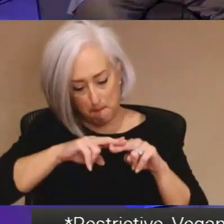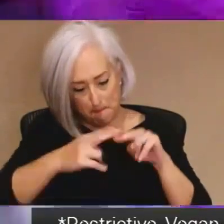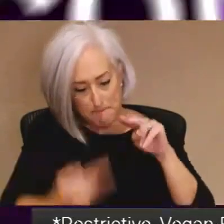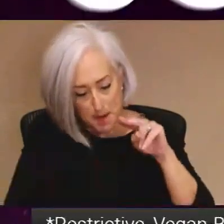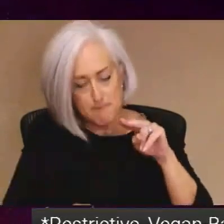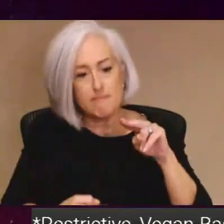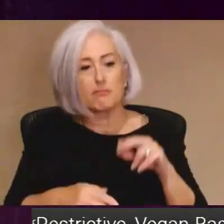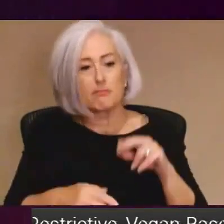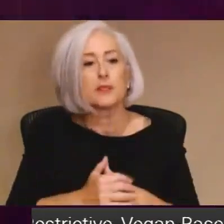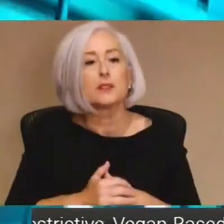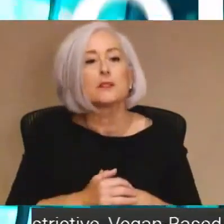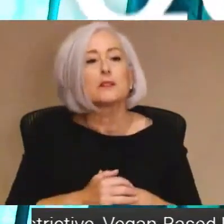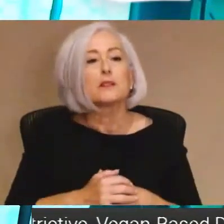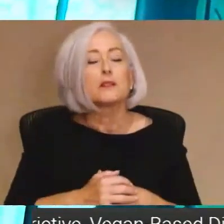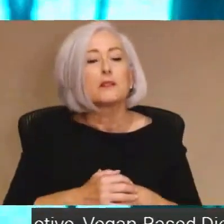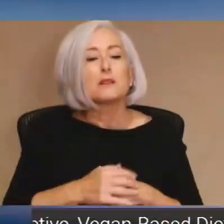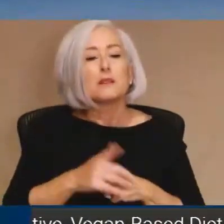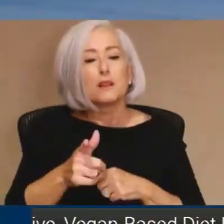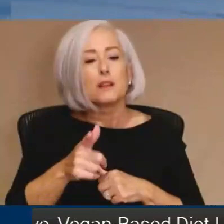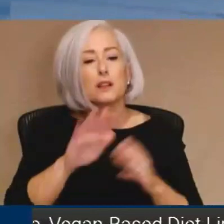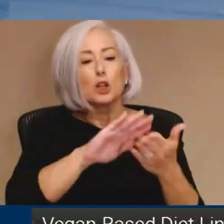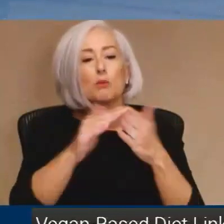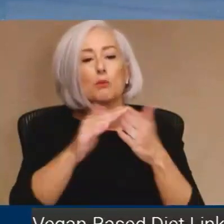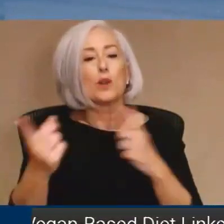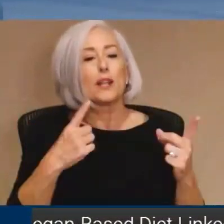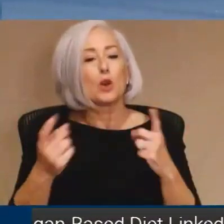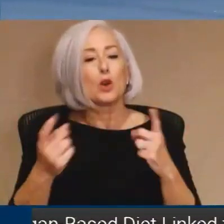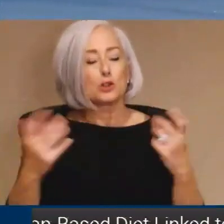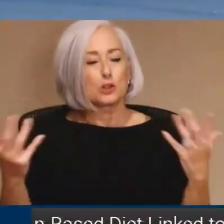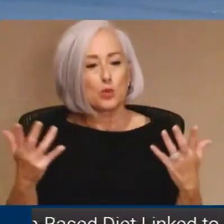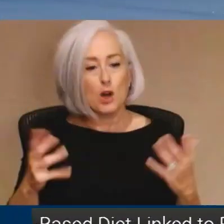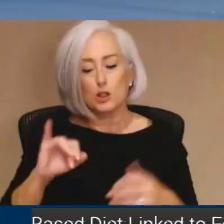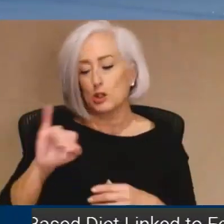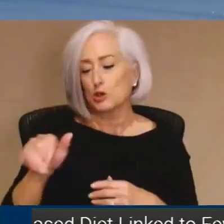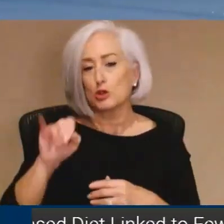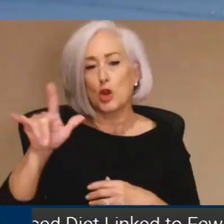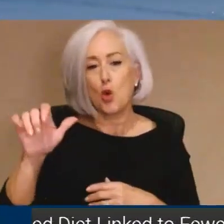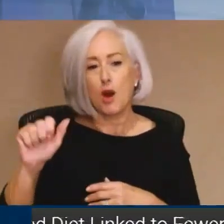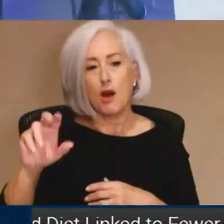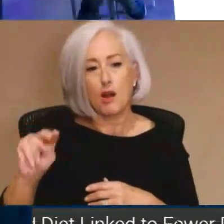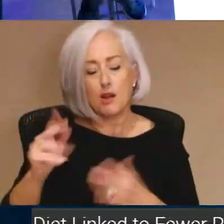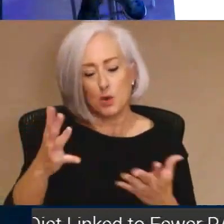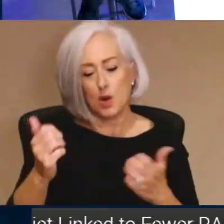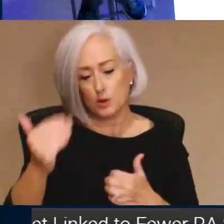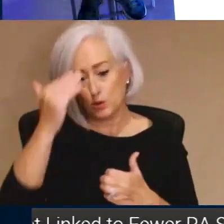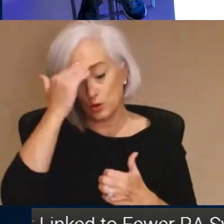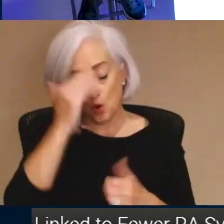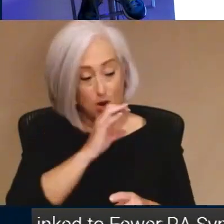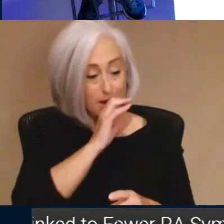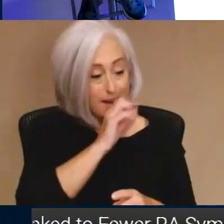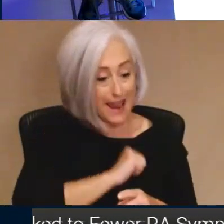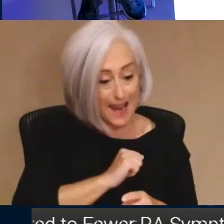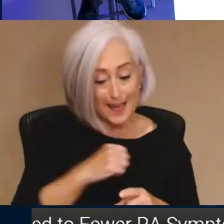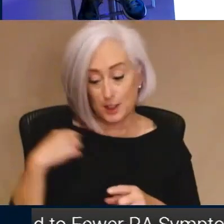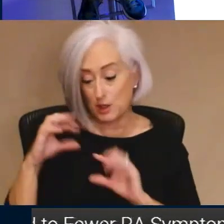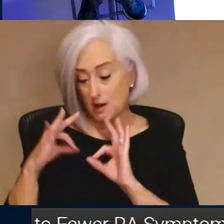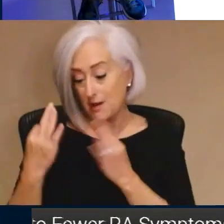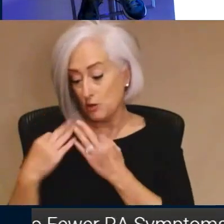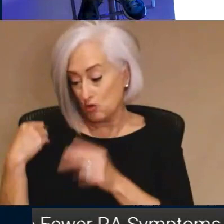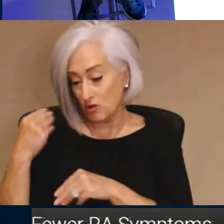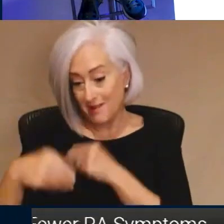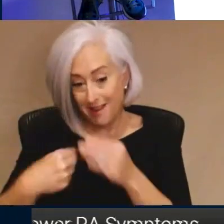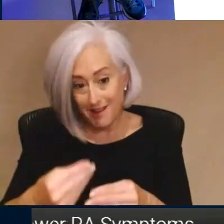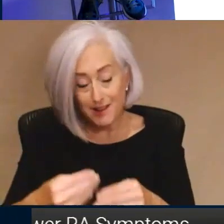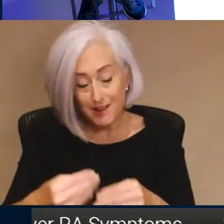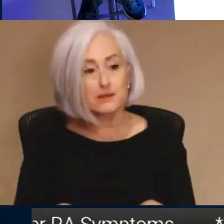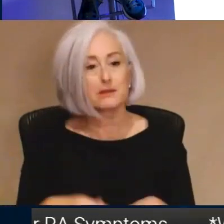we've got a few good ones here this morning. Joellen wants to know, with regard to age, genetics, and diet, how would you rate each out of 100? For